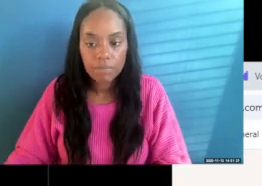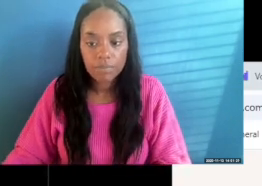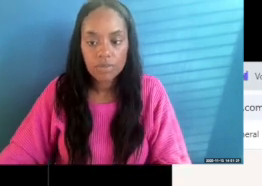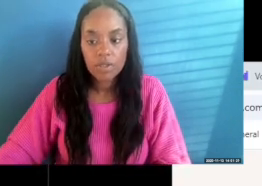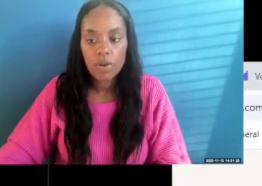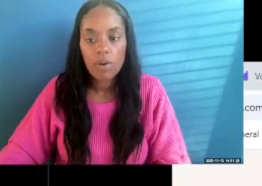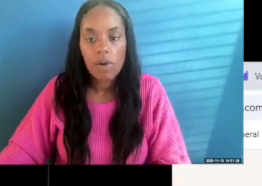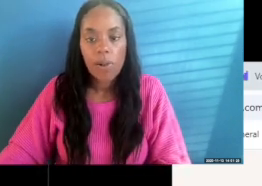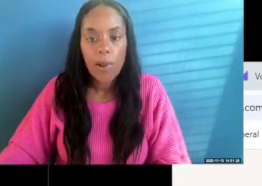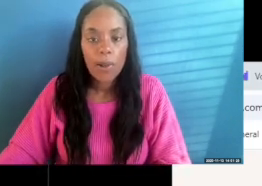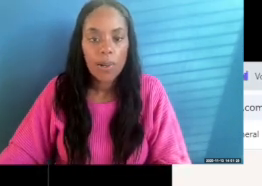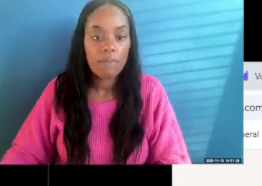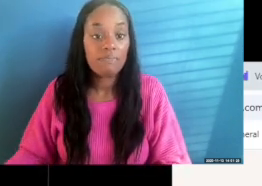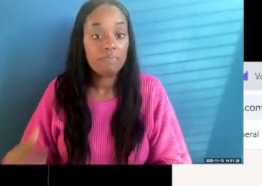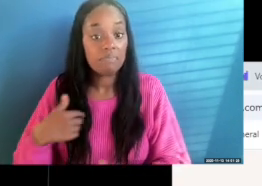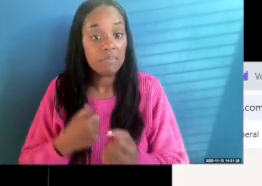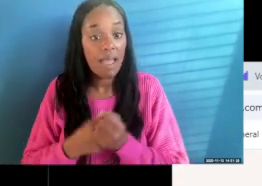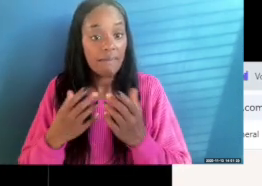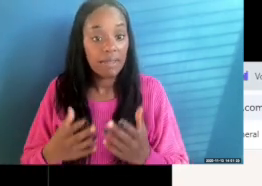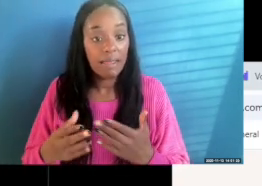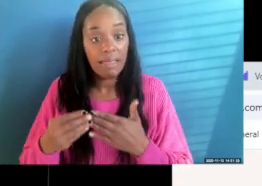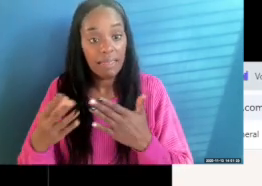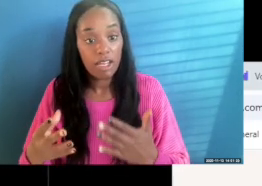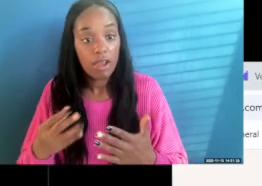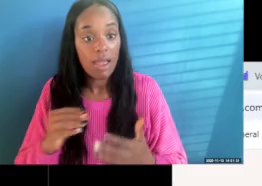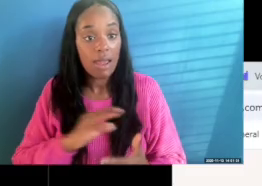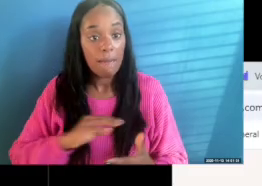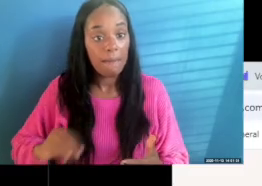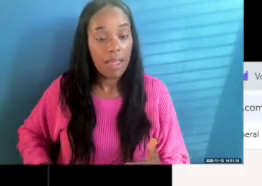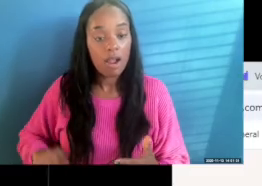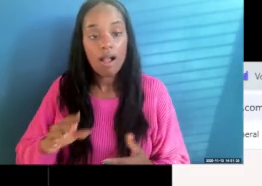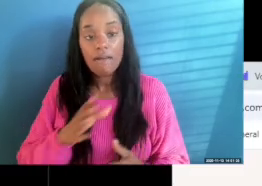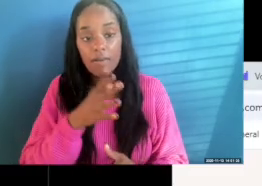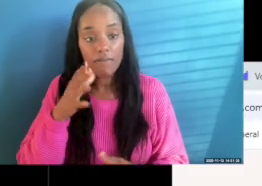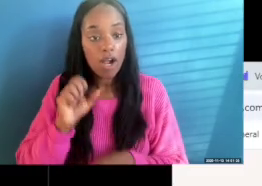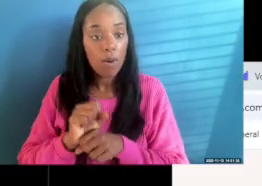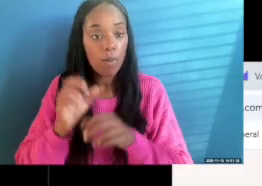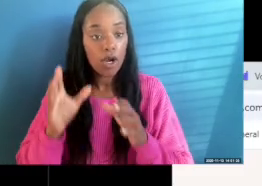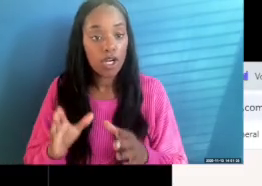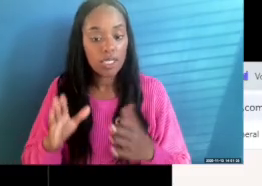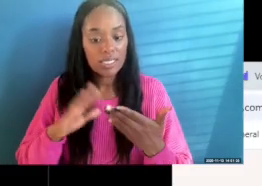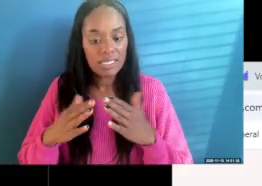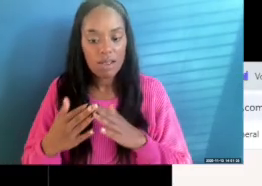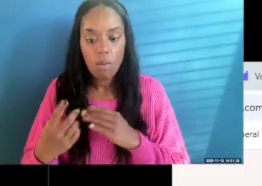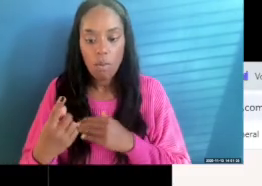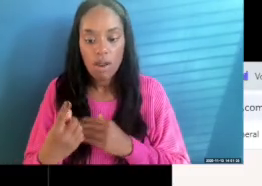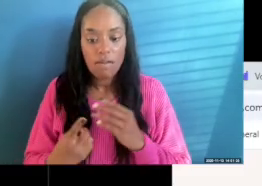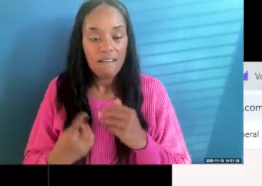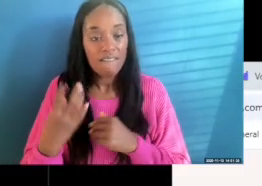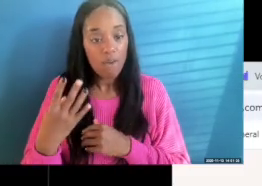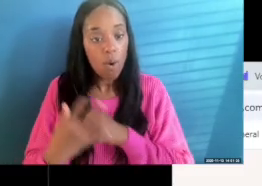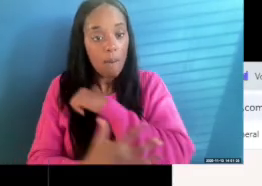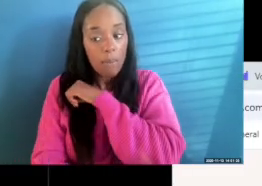to that, because that is extremely important for me, not just as a Chicano Latino, environmental